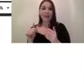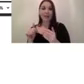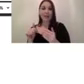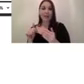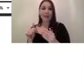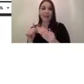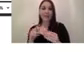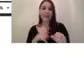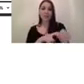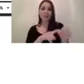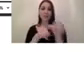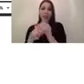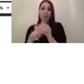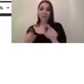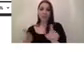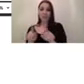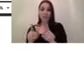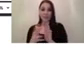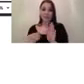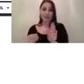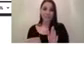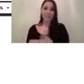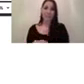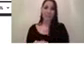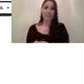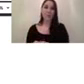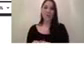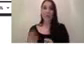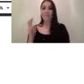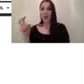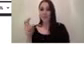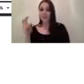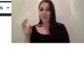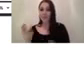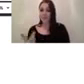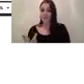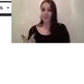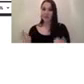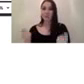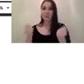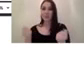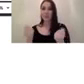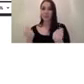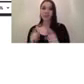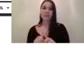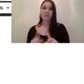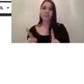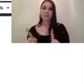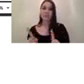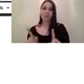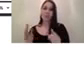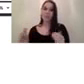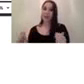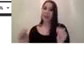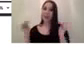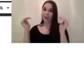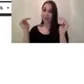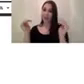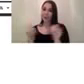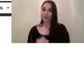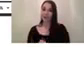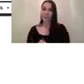trailers, for instance, or buses and so on. So of course the clearance is quite higher. It can be actually